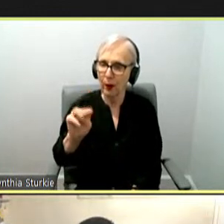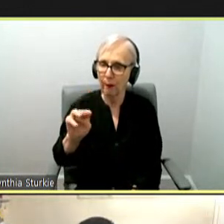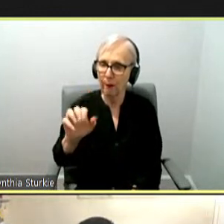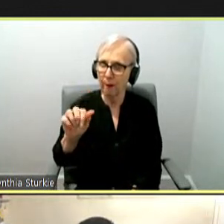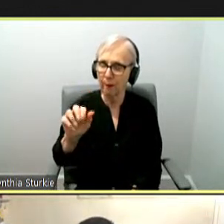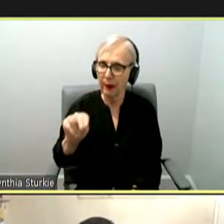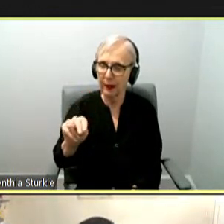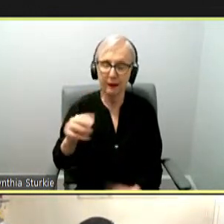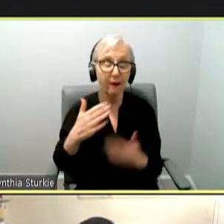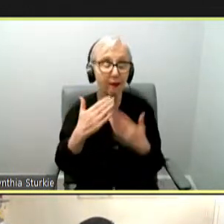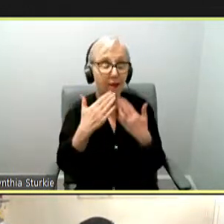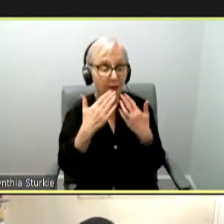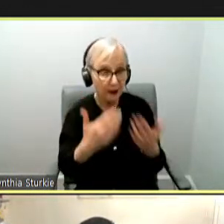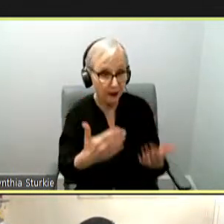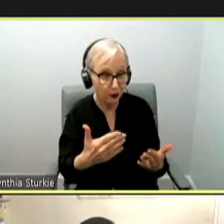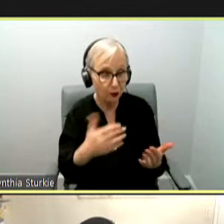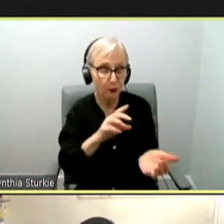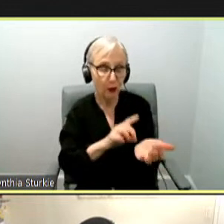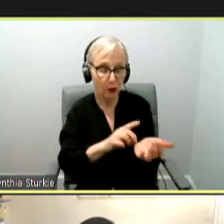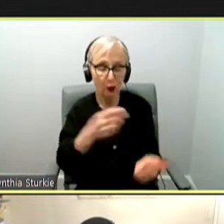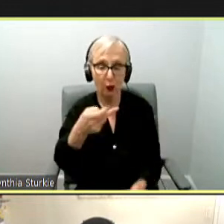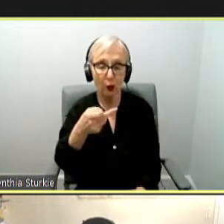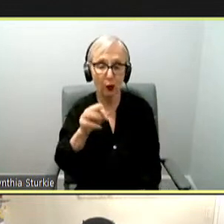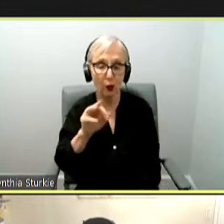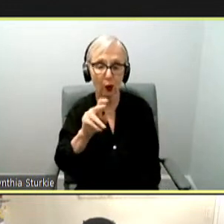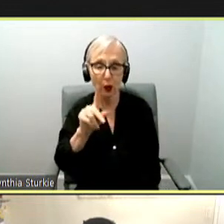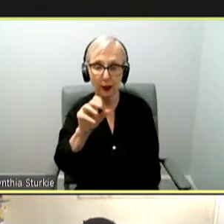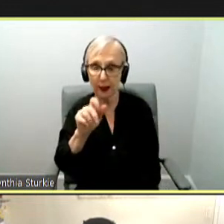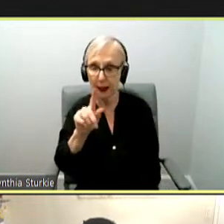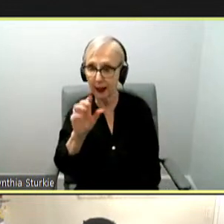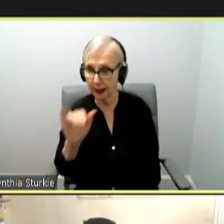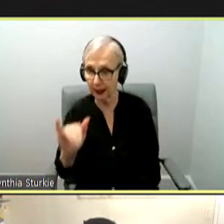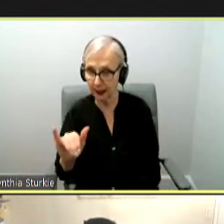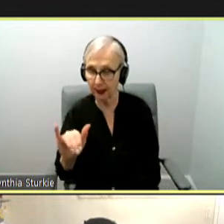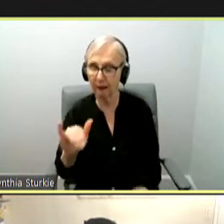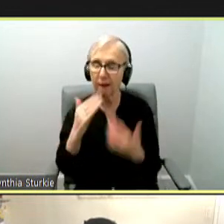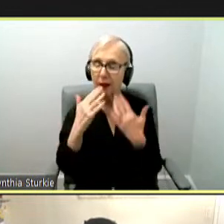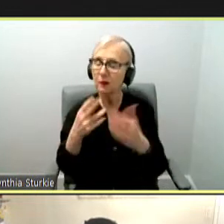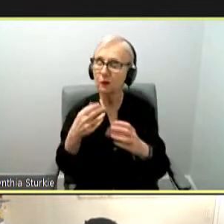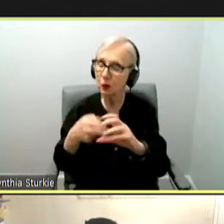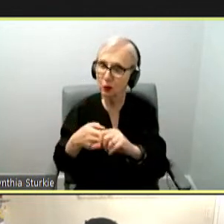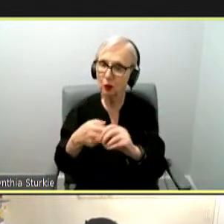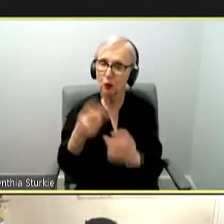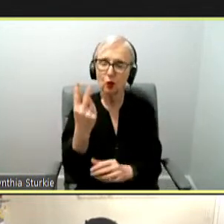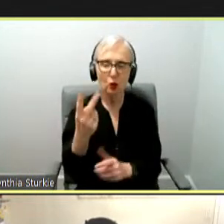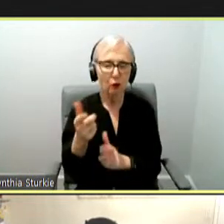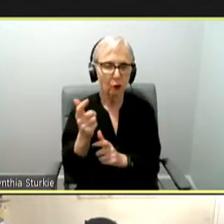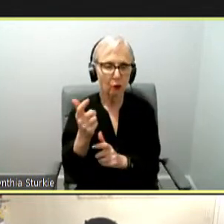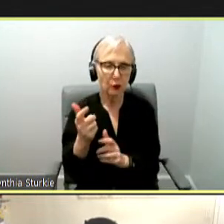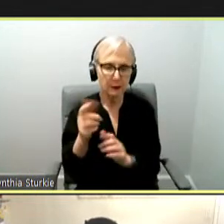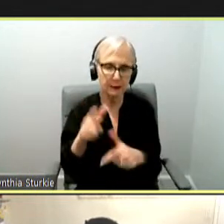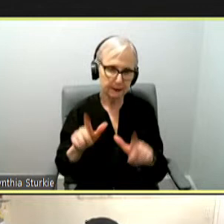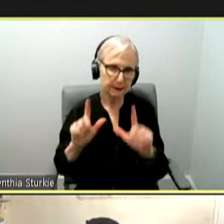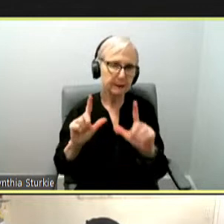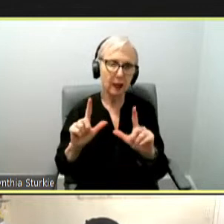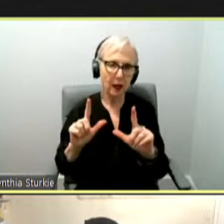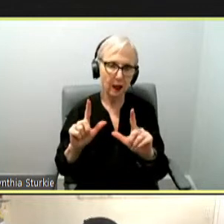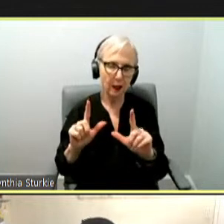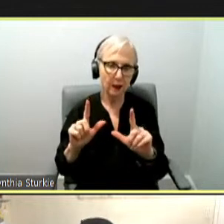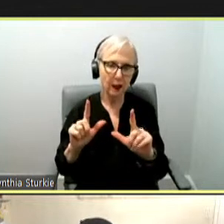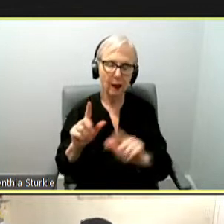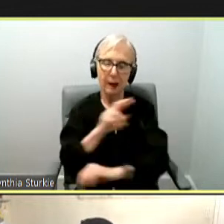Thank you, Dr. Harlehy, and thanks to everybody for joining us today. Just two quick slides here on the status